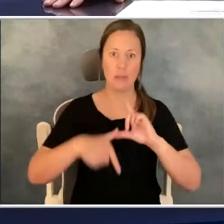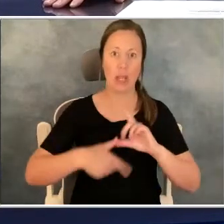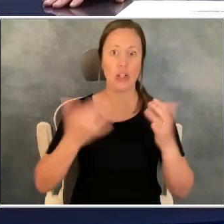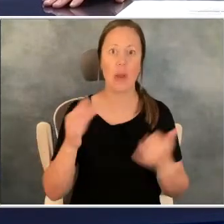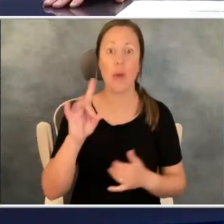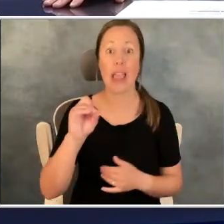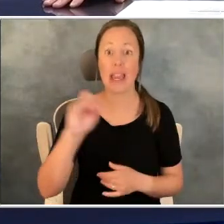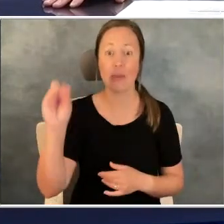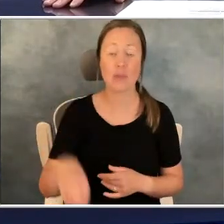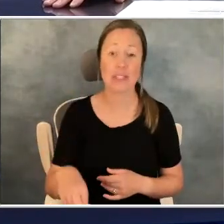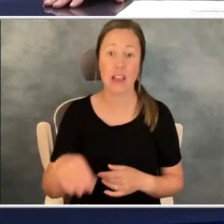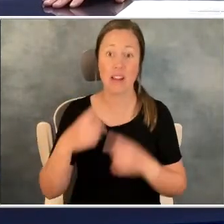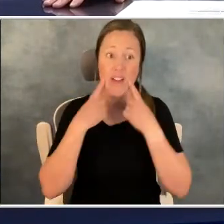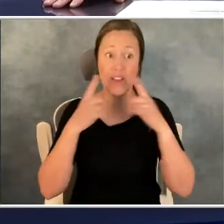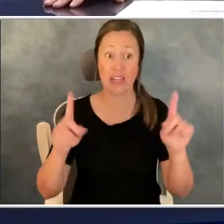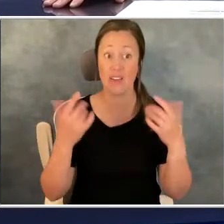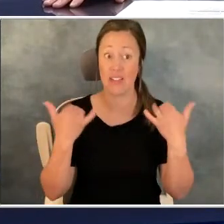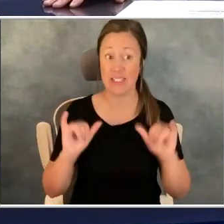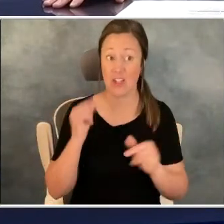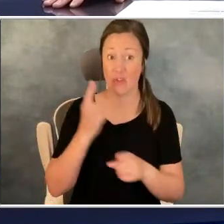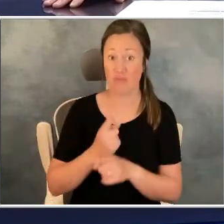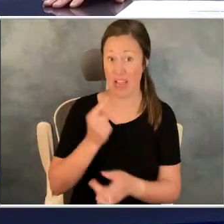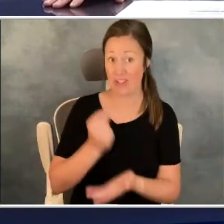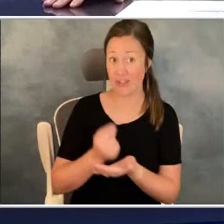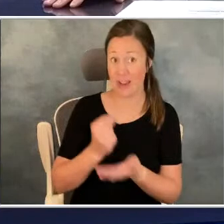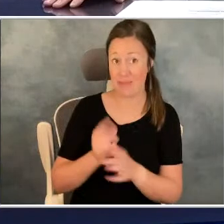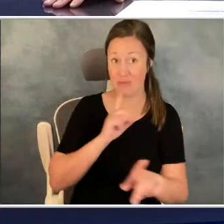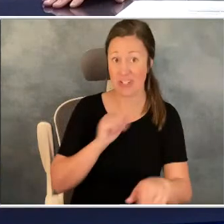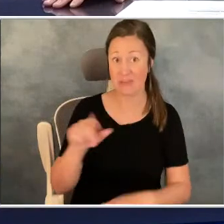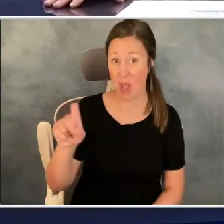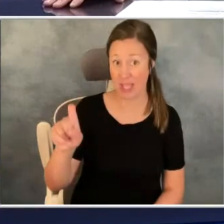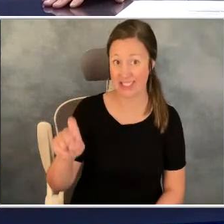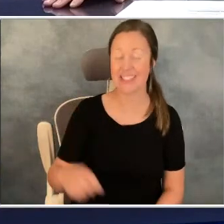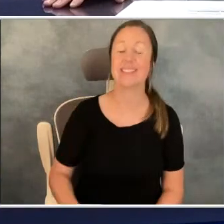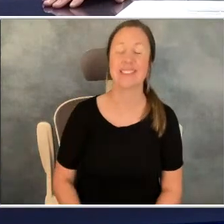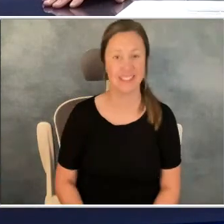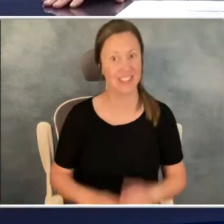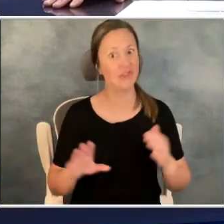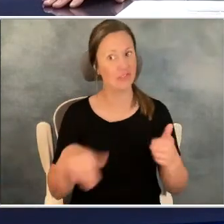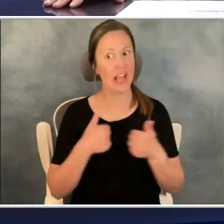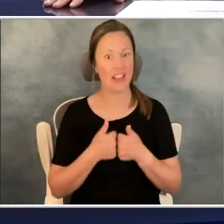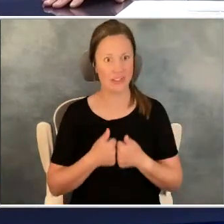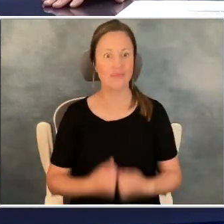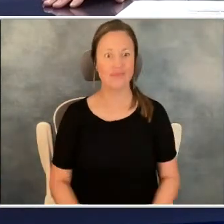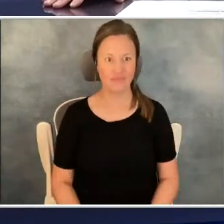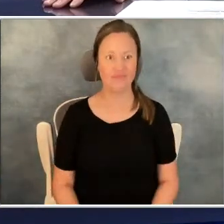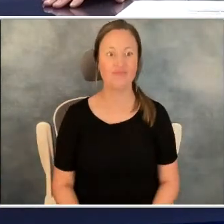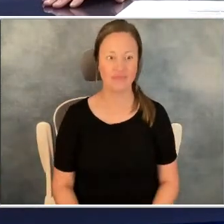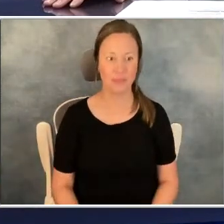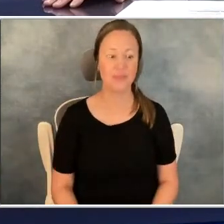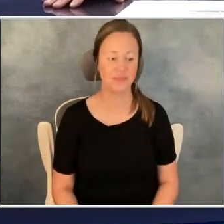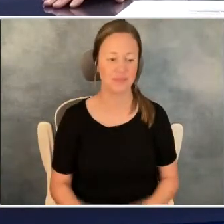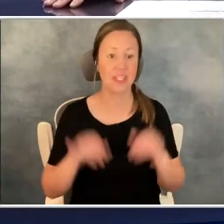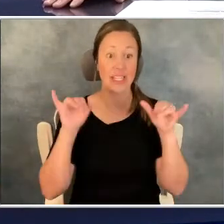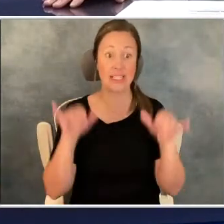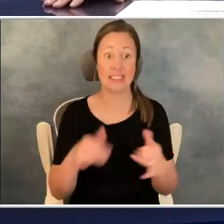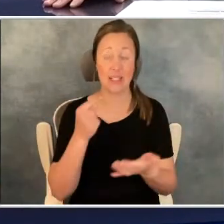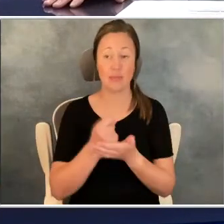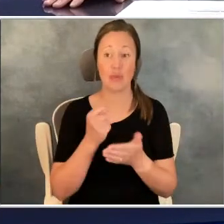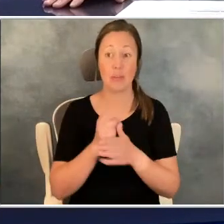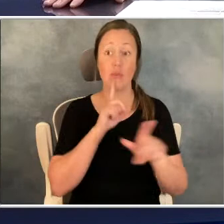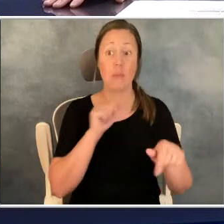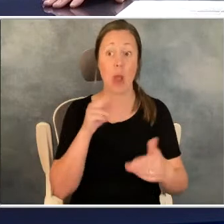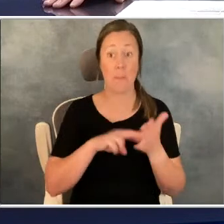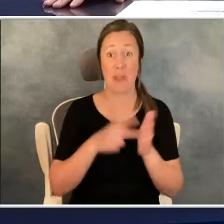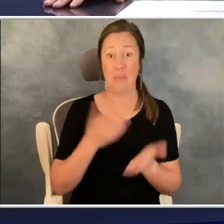effective. Will you still get the right treatment response? That's right. I think that's one of the challenges we face. That is it. Because if you don't have the same treatment response, then maybe you're not going to do as well, and